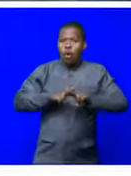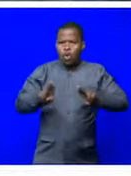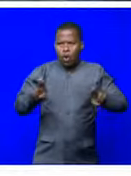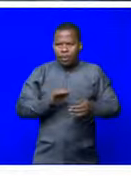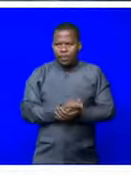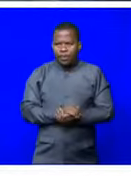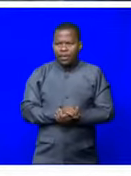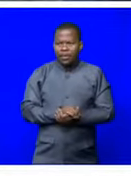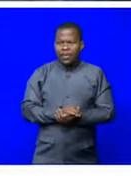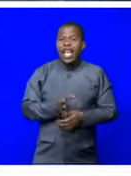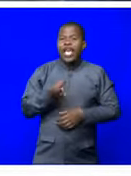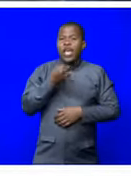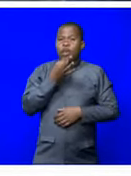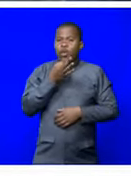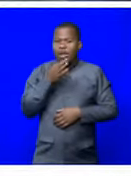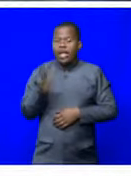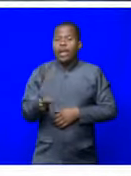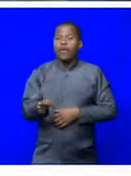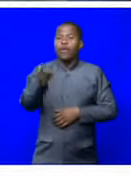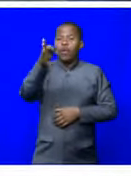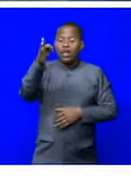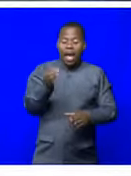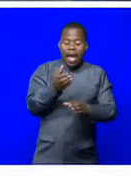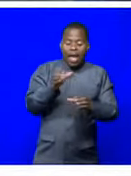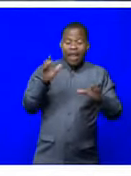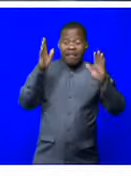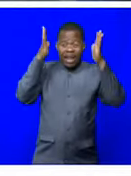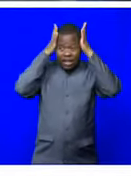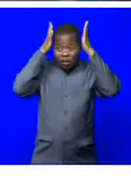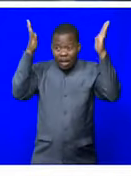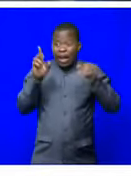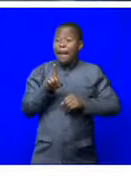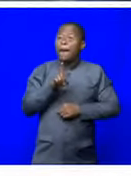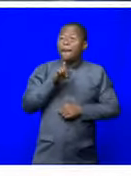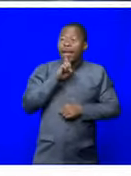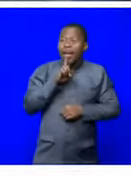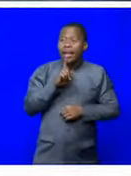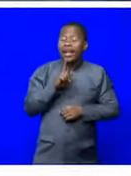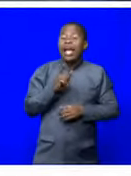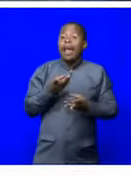wale live and i-youth is the future, Chairman. It's surprising ukuthi